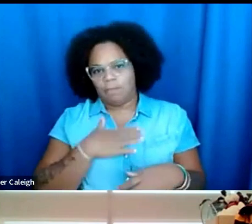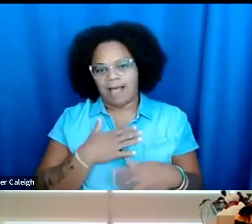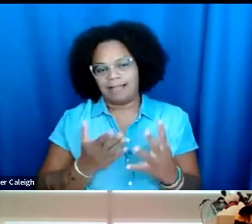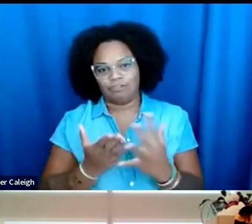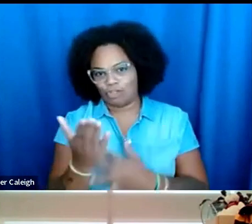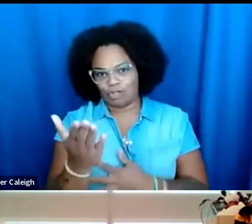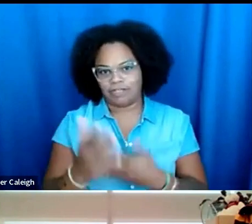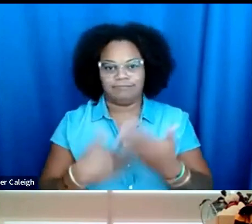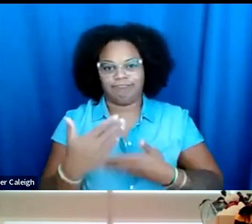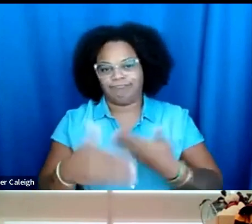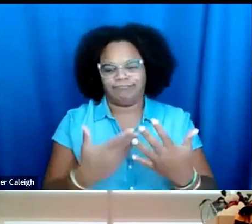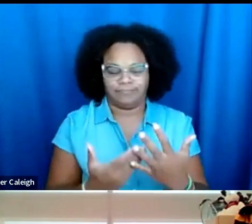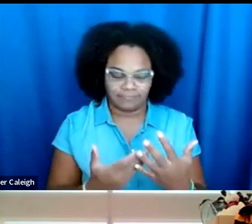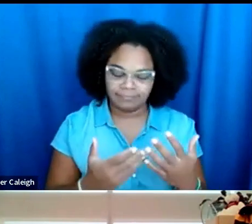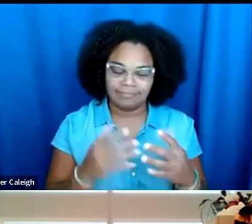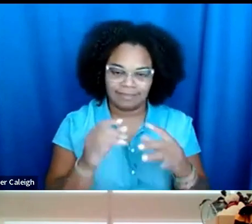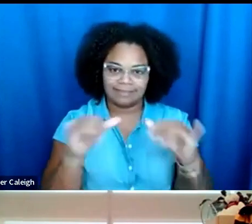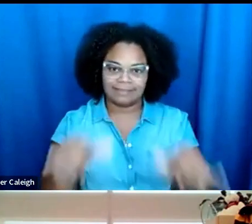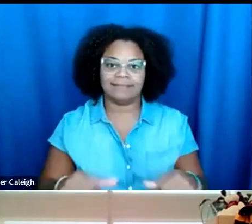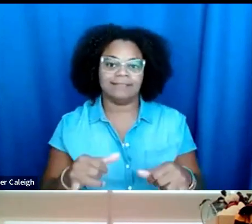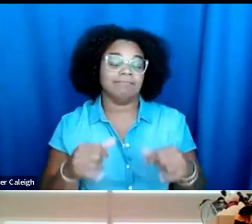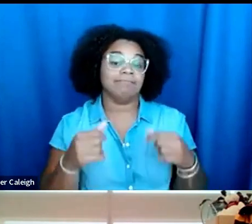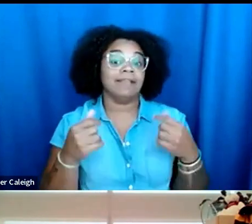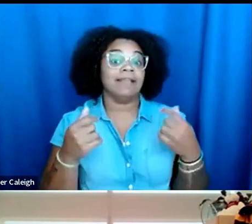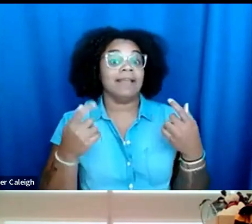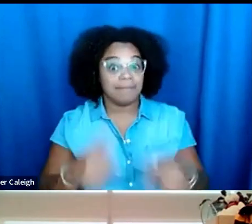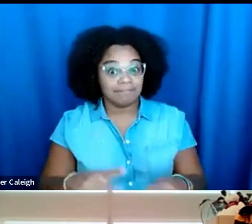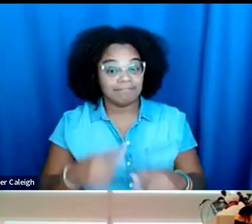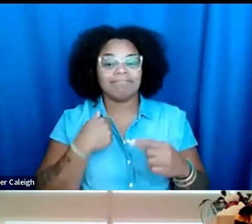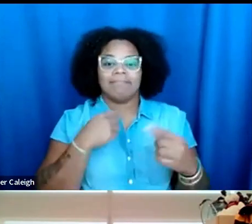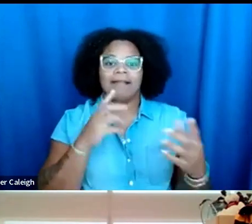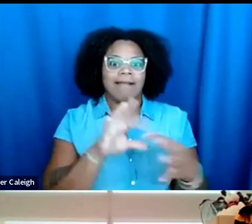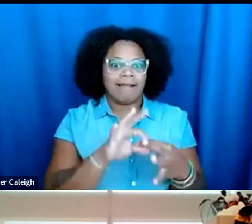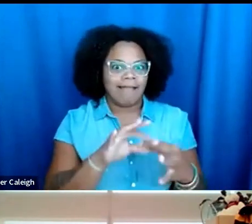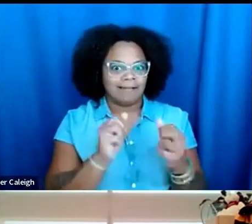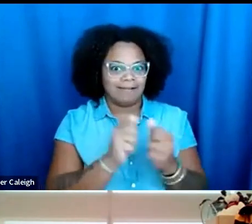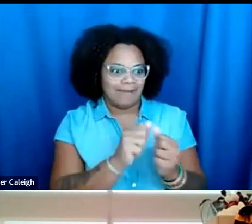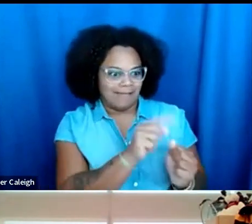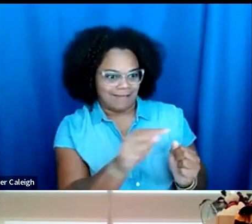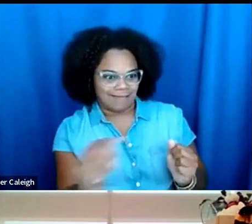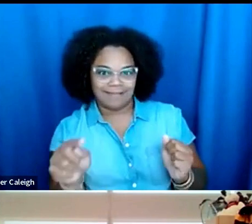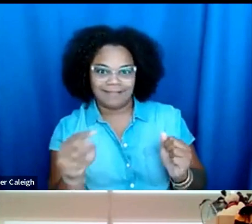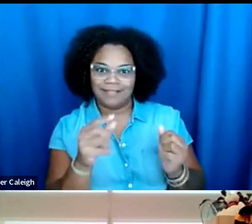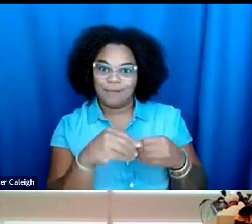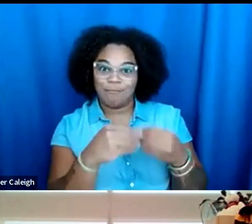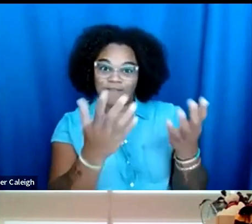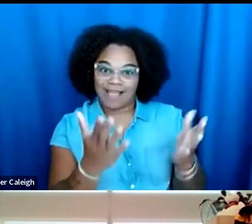know, connecting with some providers who were very interested in